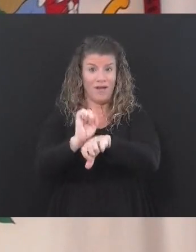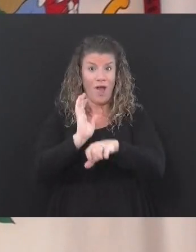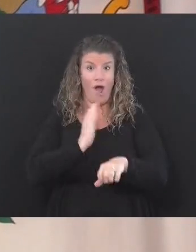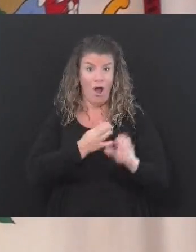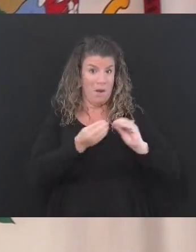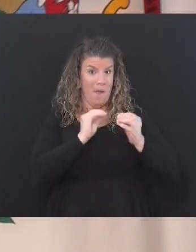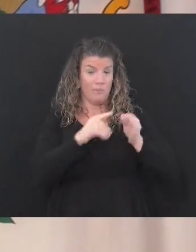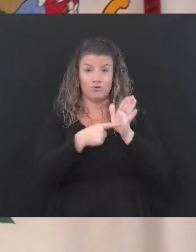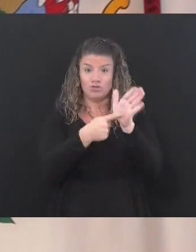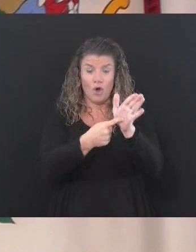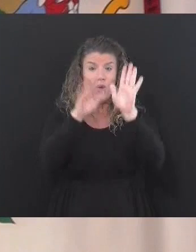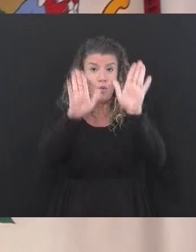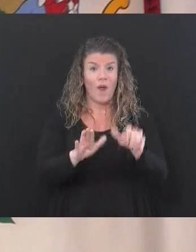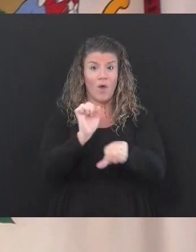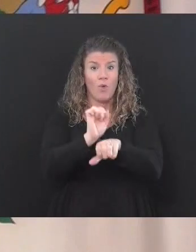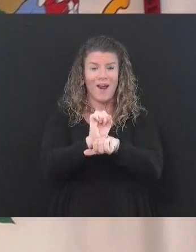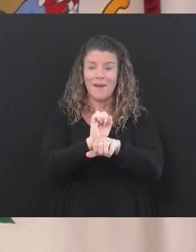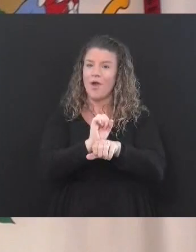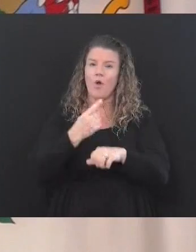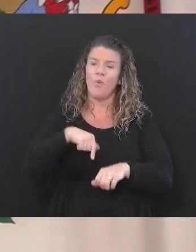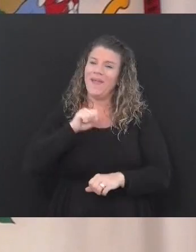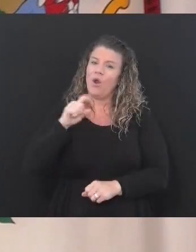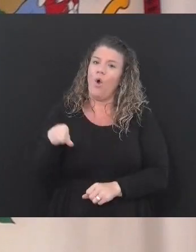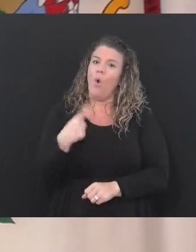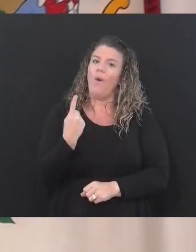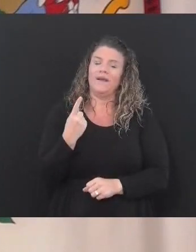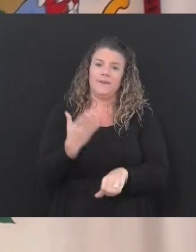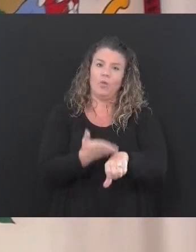work, but we can always do better.